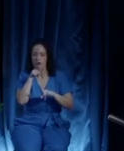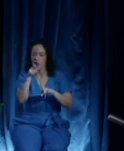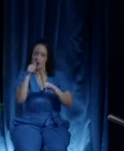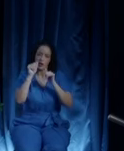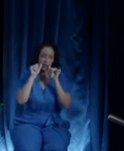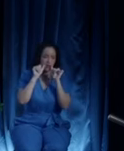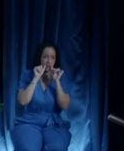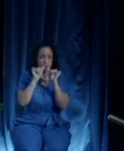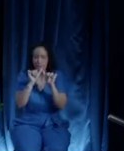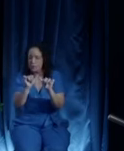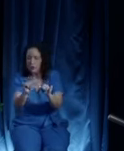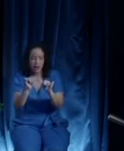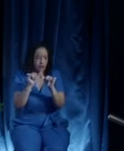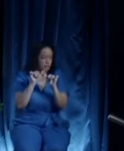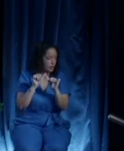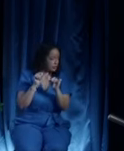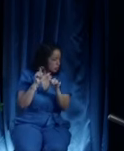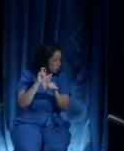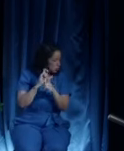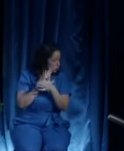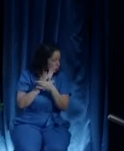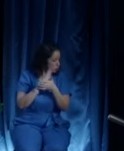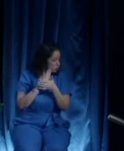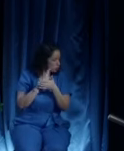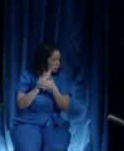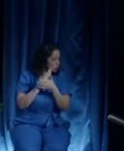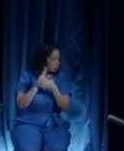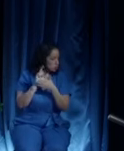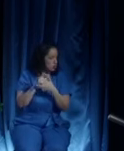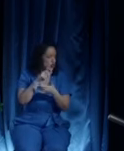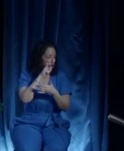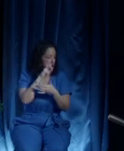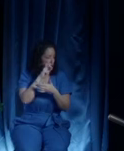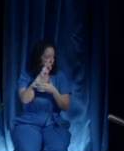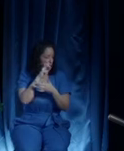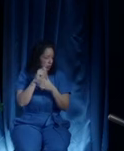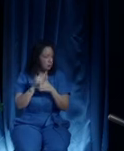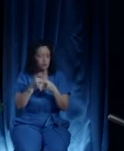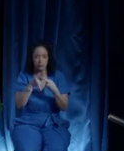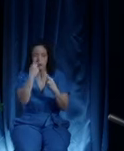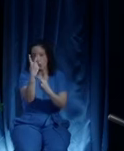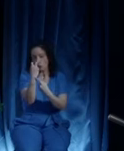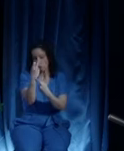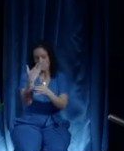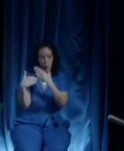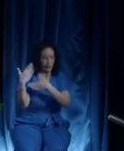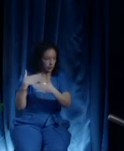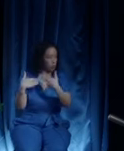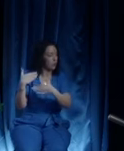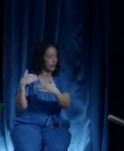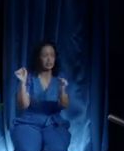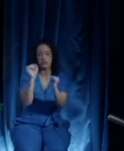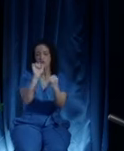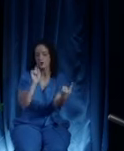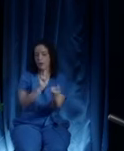Churchill. But it gives me great pleasure to meet two more historians today who I've not met before.